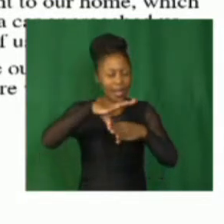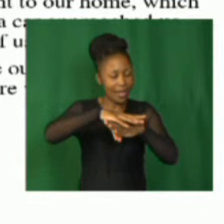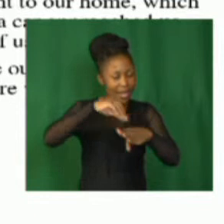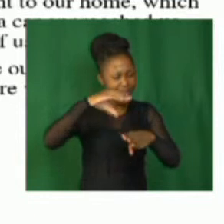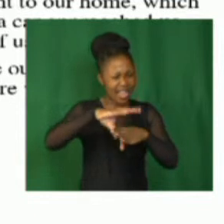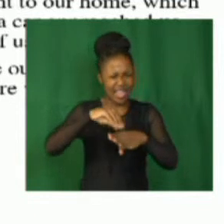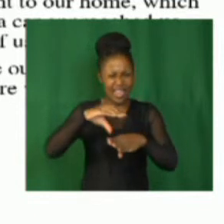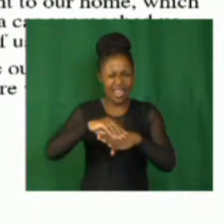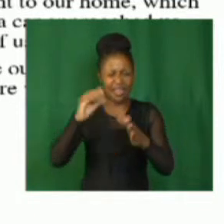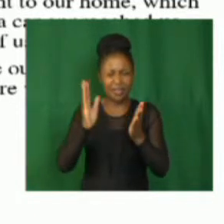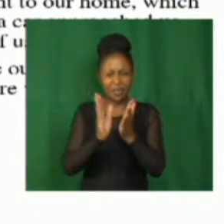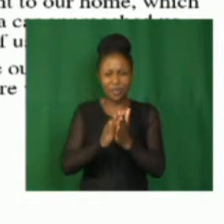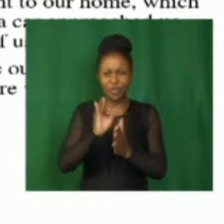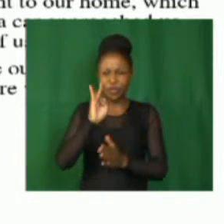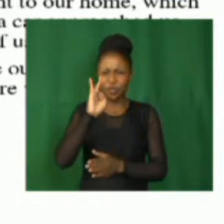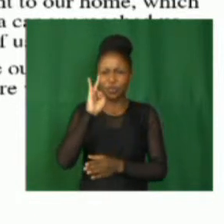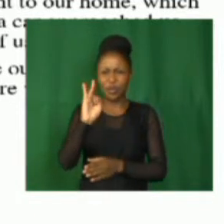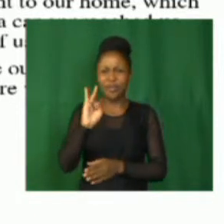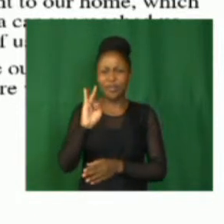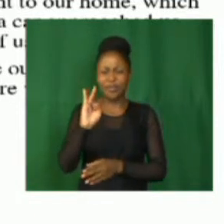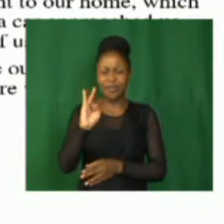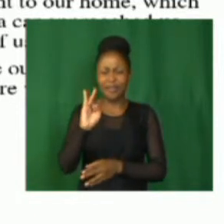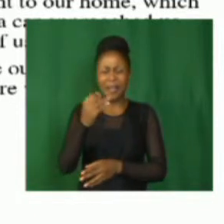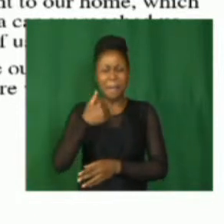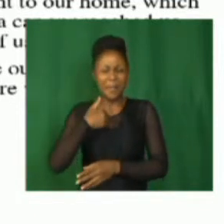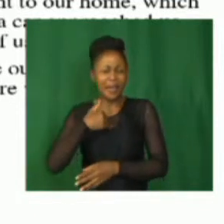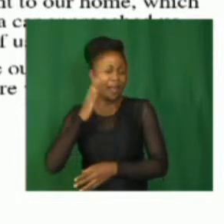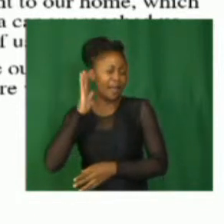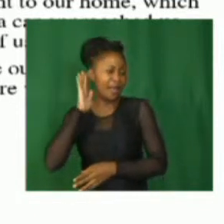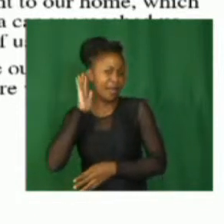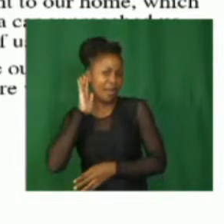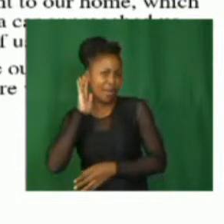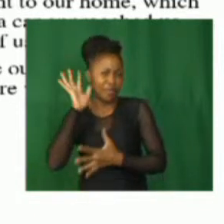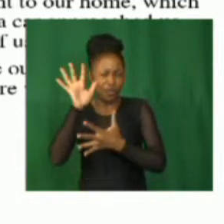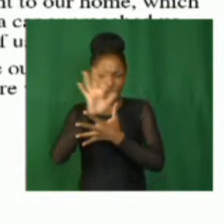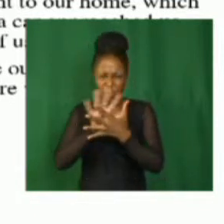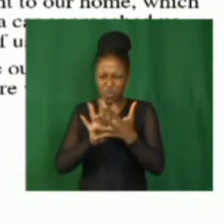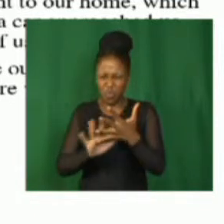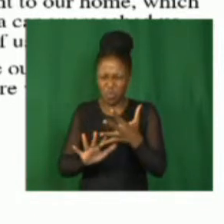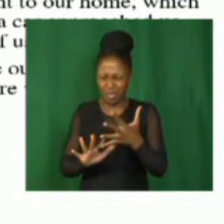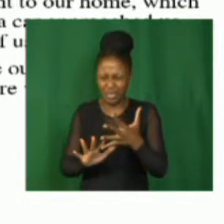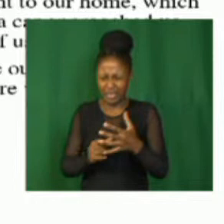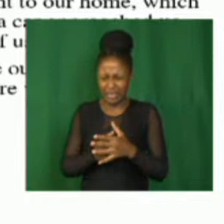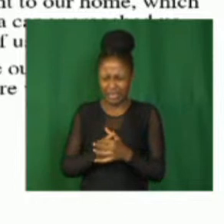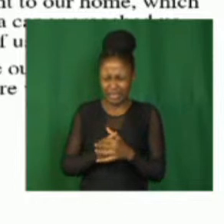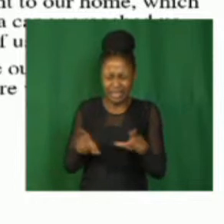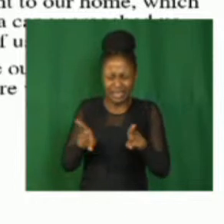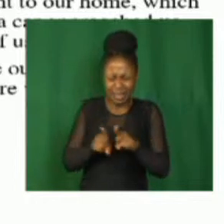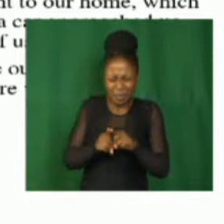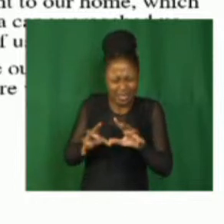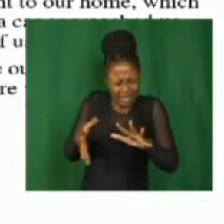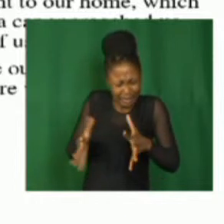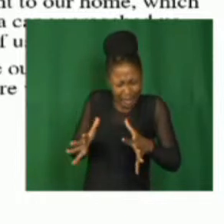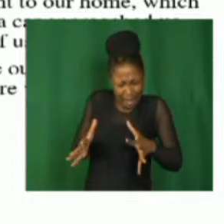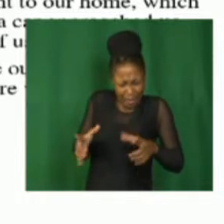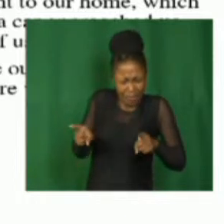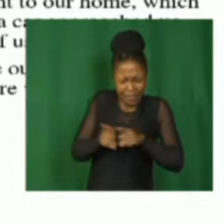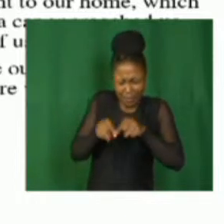I heard a story so strange that when I think of it even today, my hair still stands on